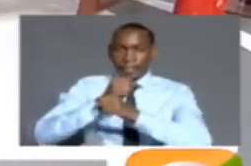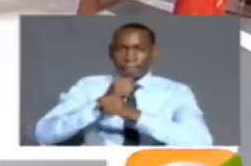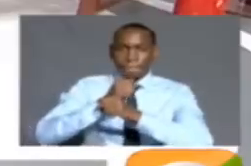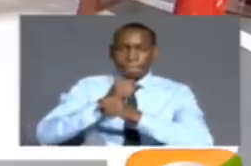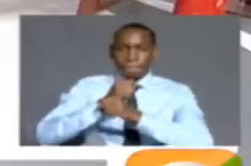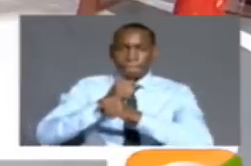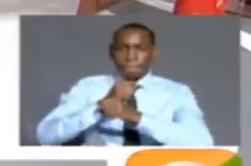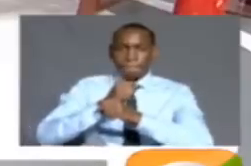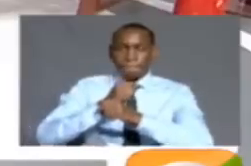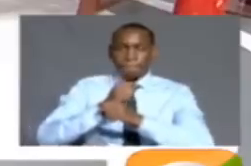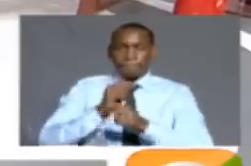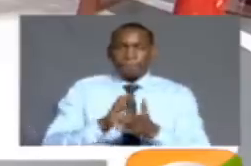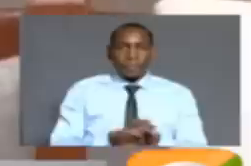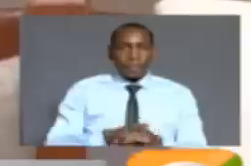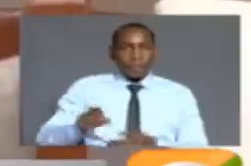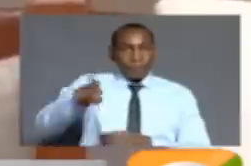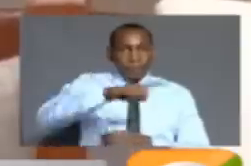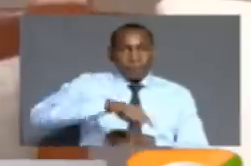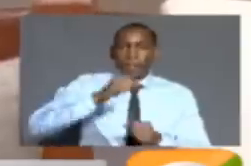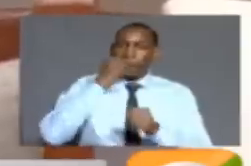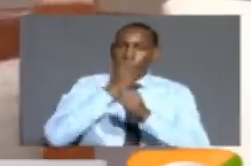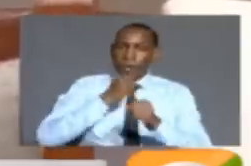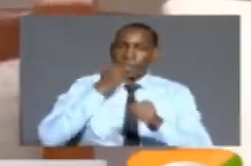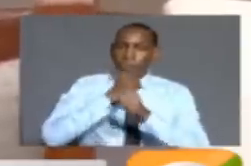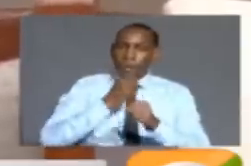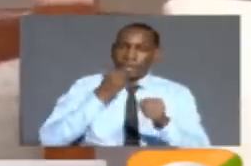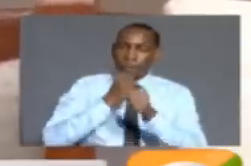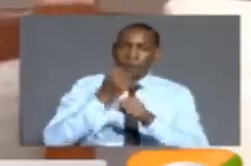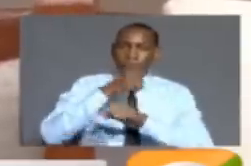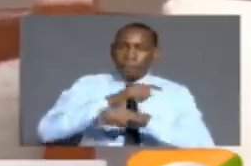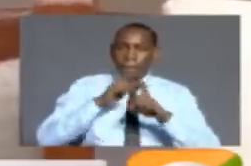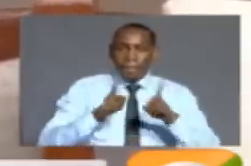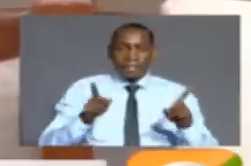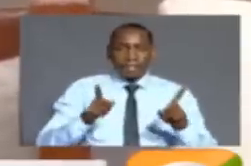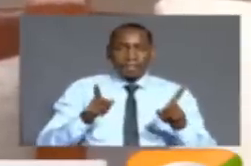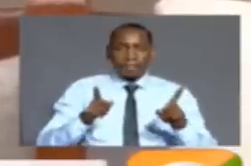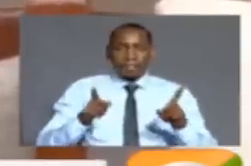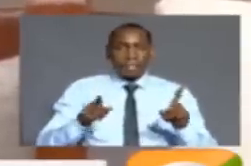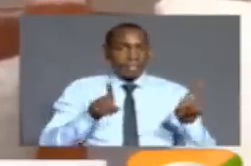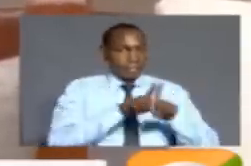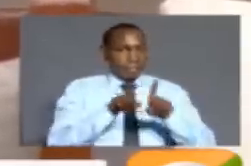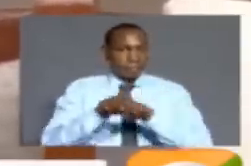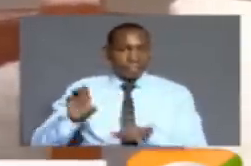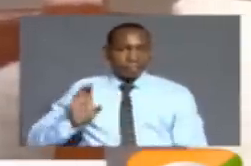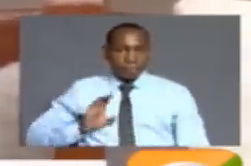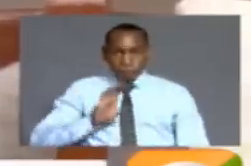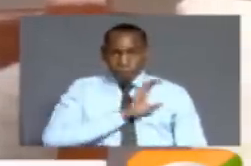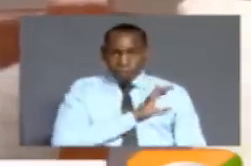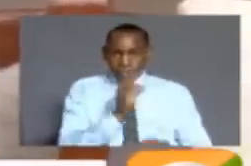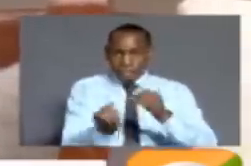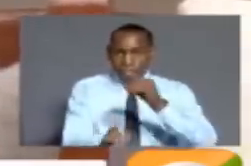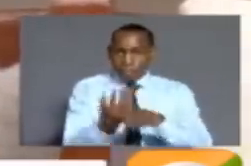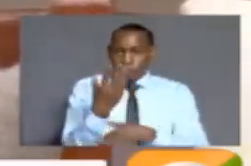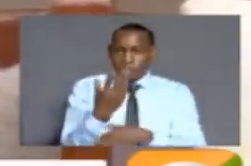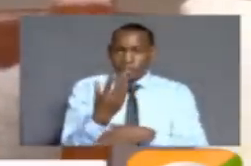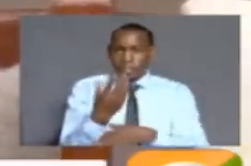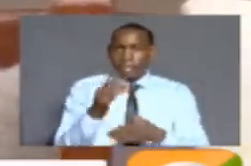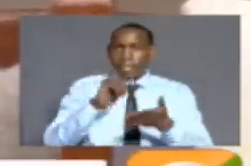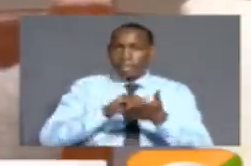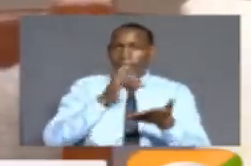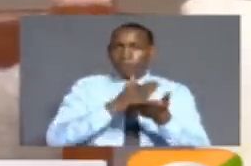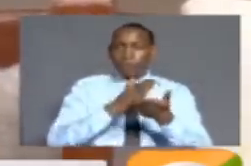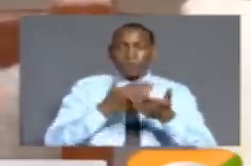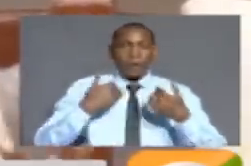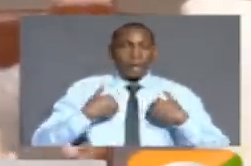actually. We've worked very hard, but we are still... Actually, we were in the committee same together. Committee. Because we set it up. Yeah. And I made sure that we